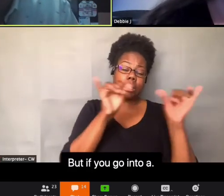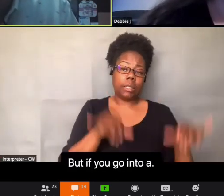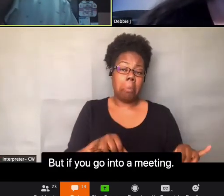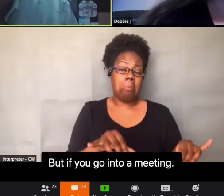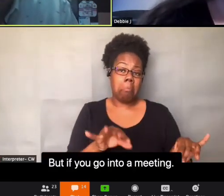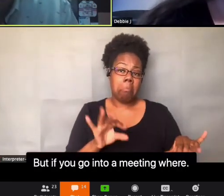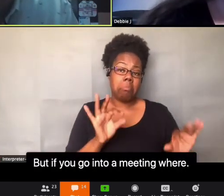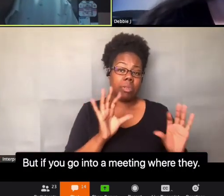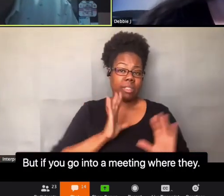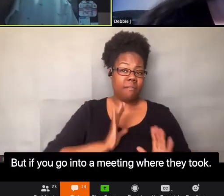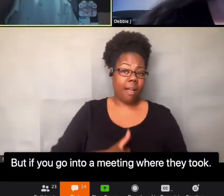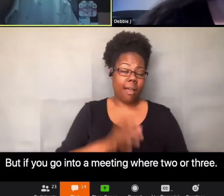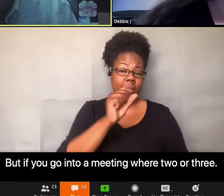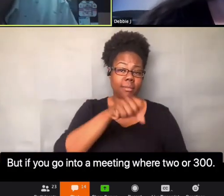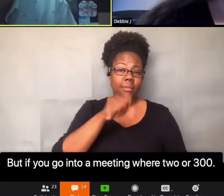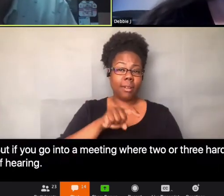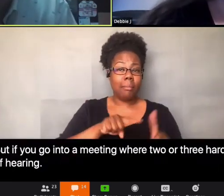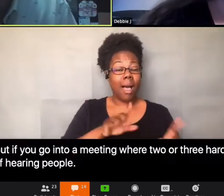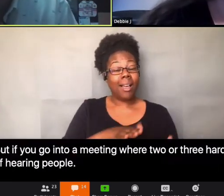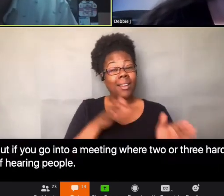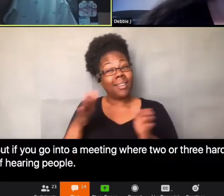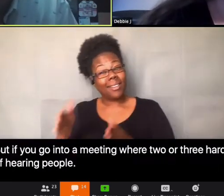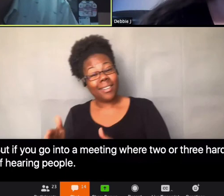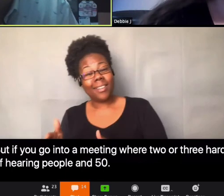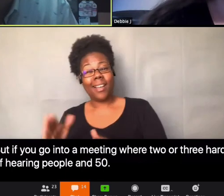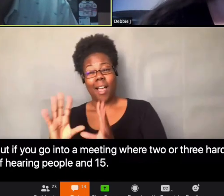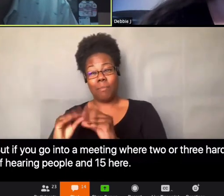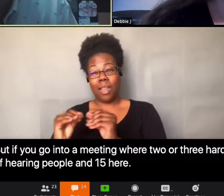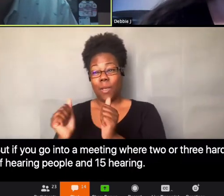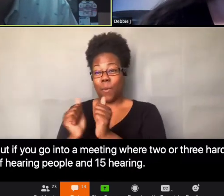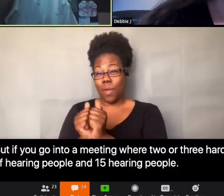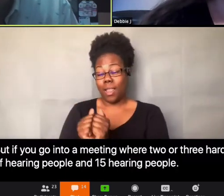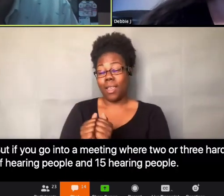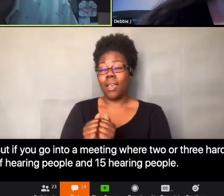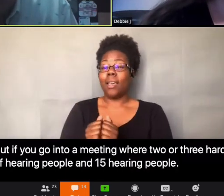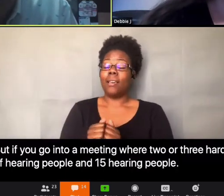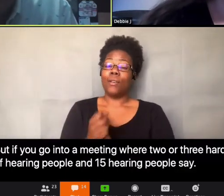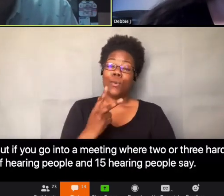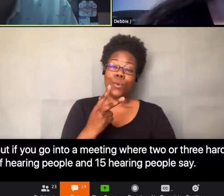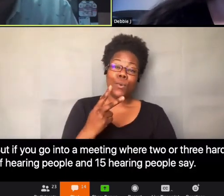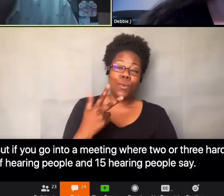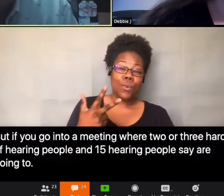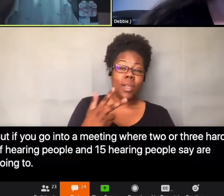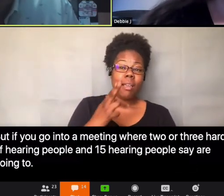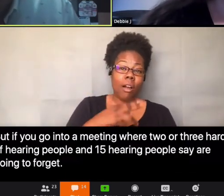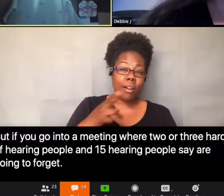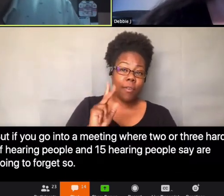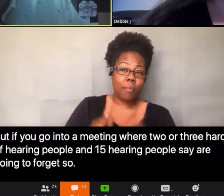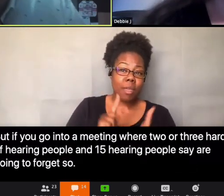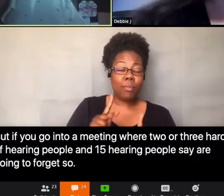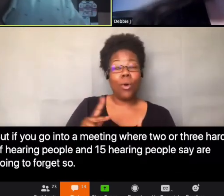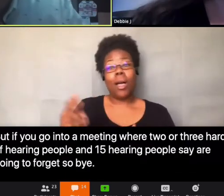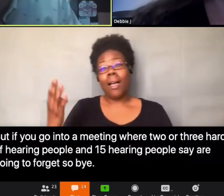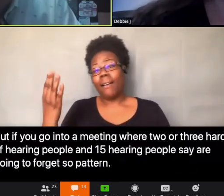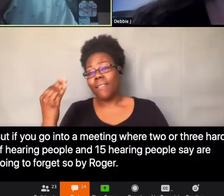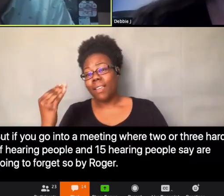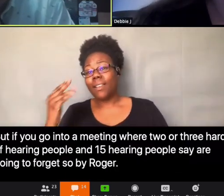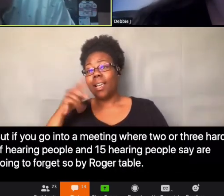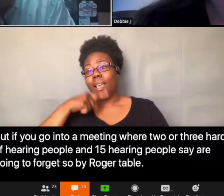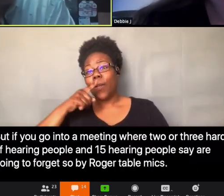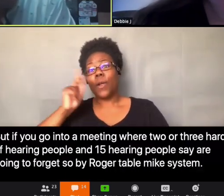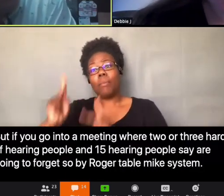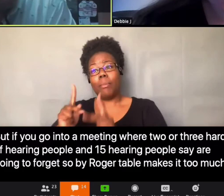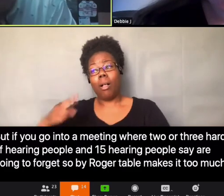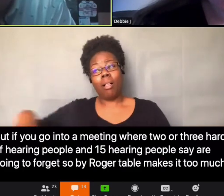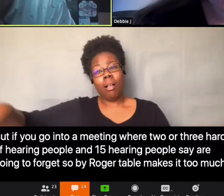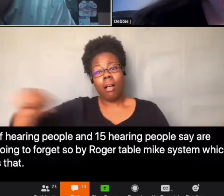meeting where like 2 or 3 hard of hearing people and 15 hearing people, they are going to forget. So, but a Roger table mic system,